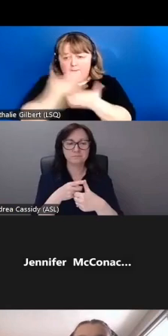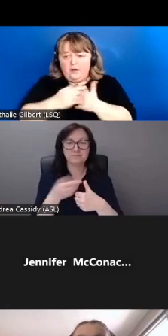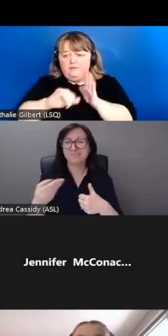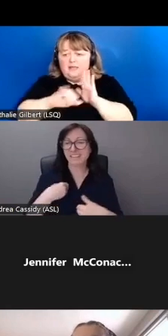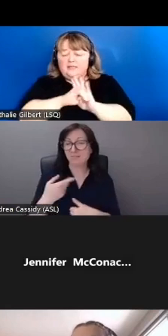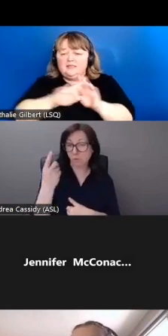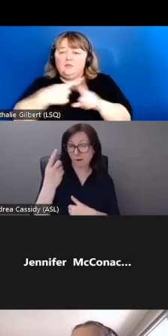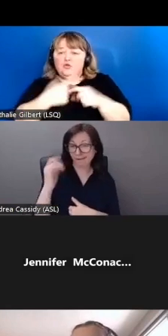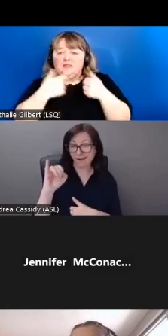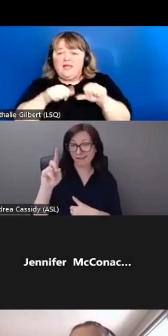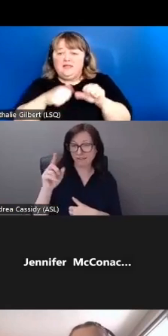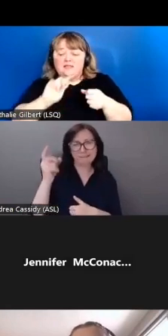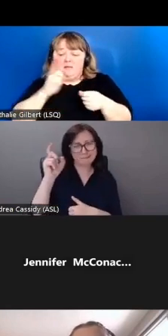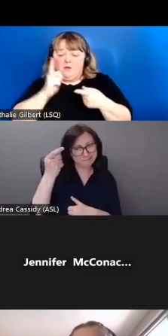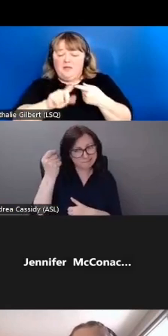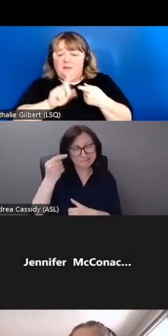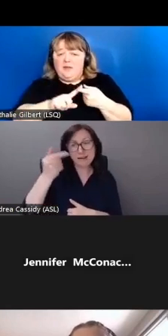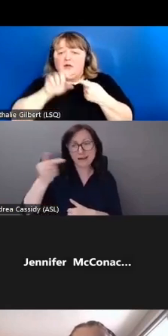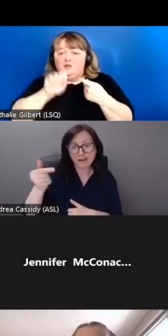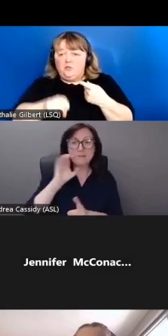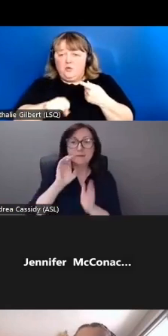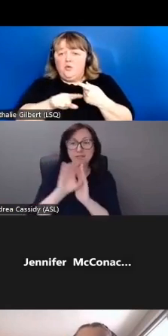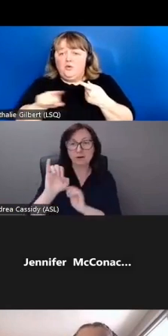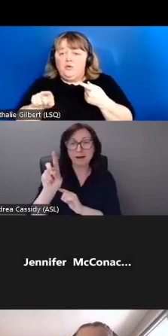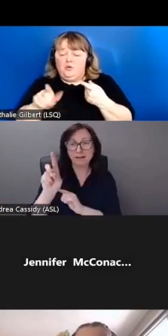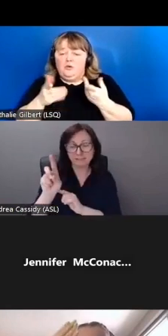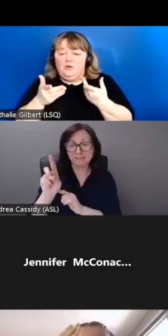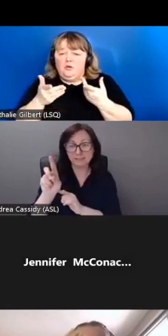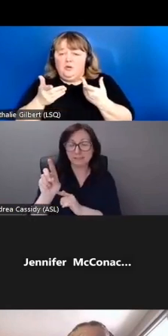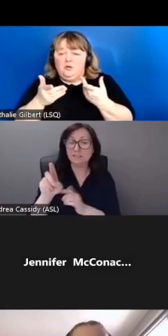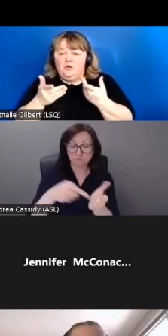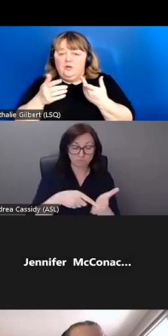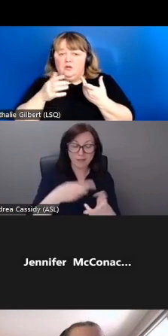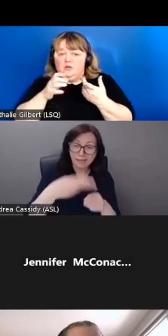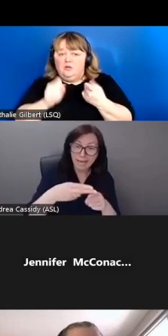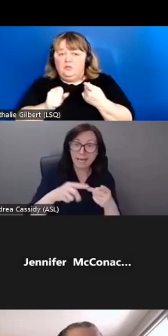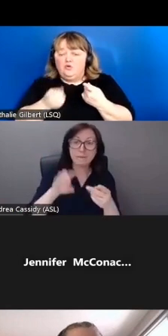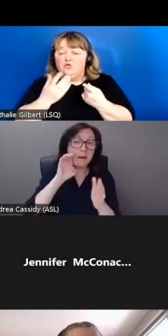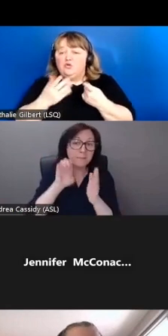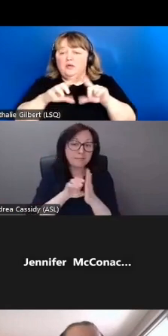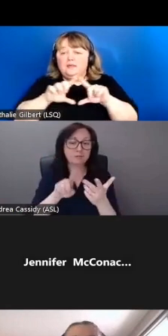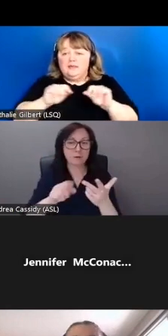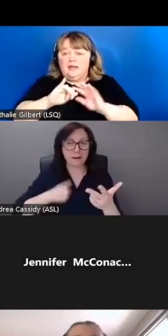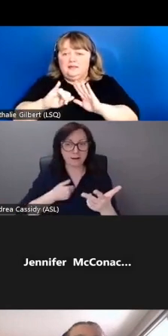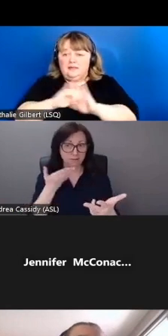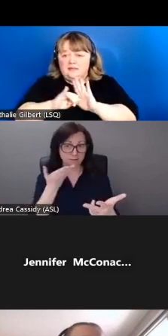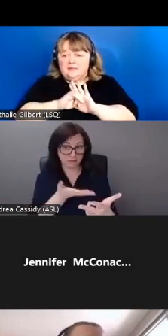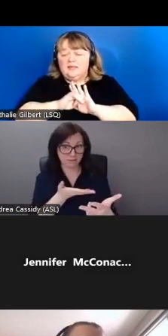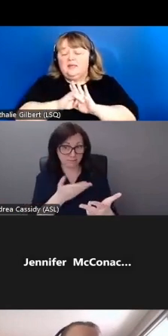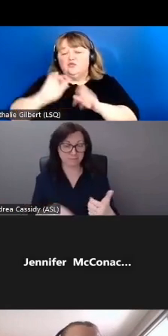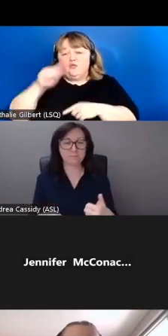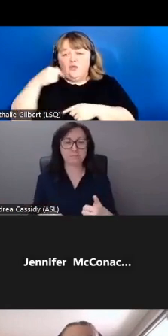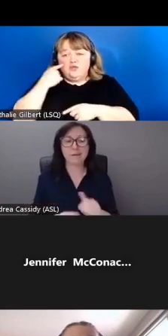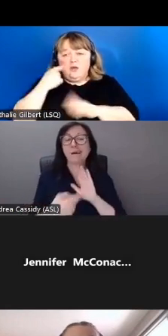piece of government-issued photo ID that will have your name, photo, and address. Examples